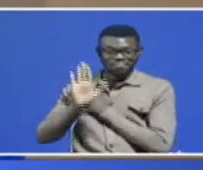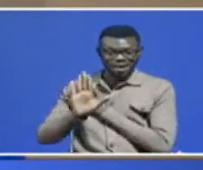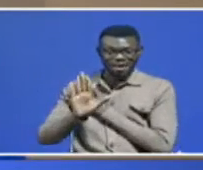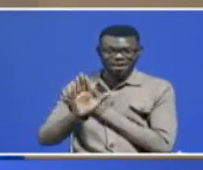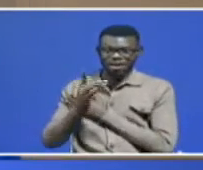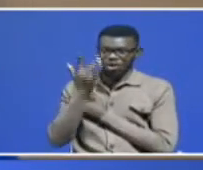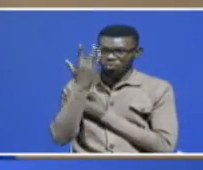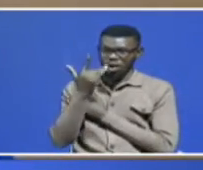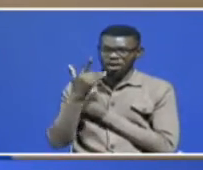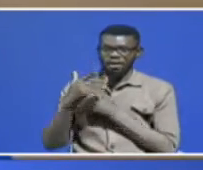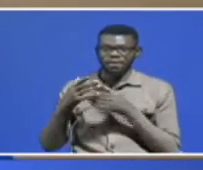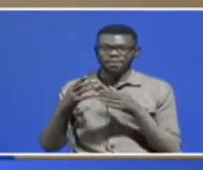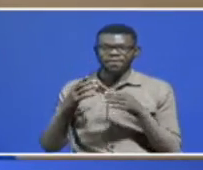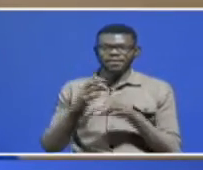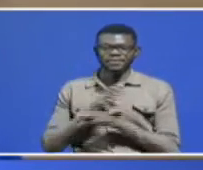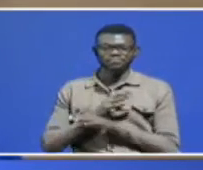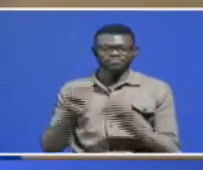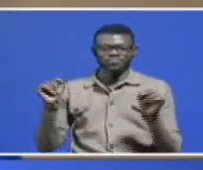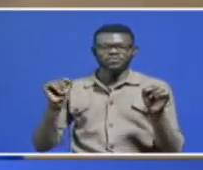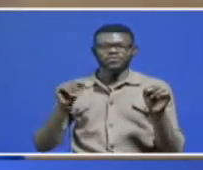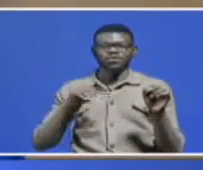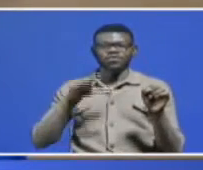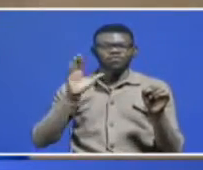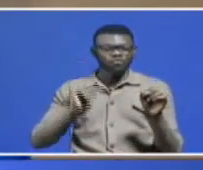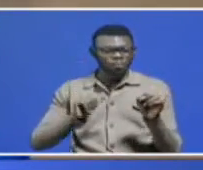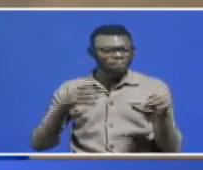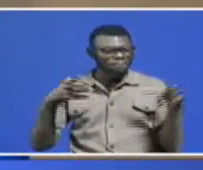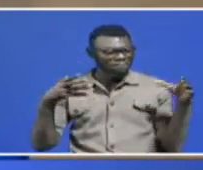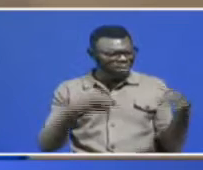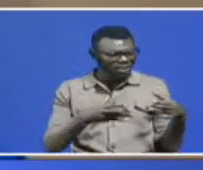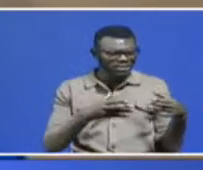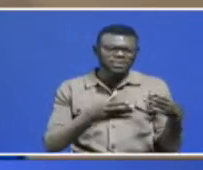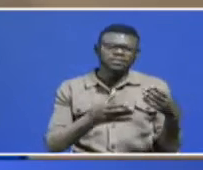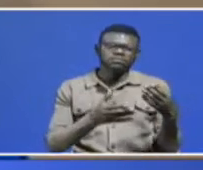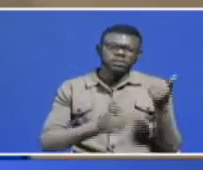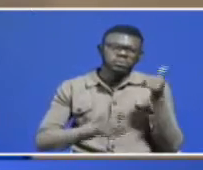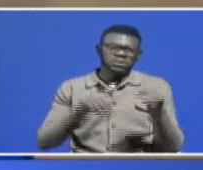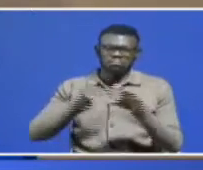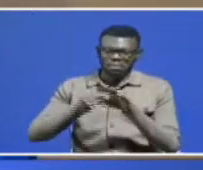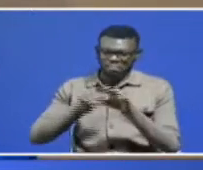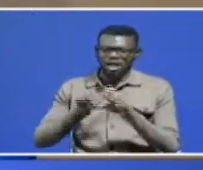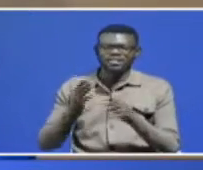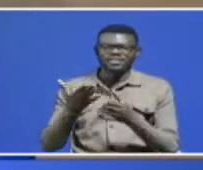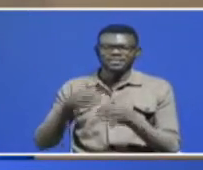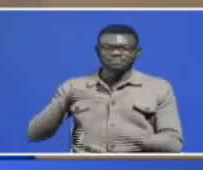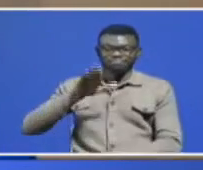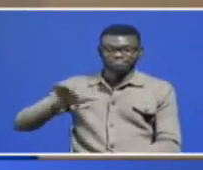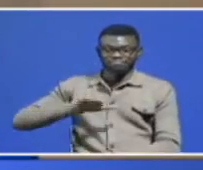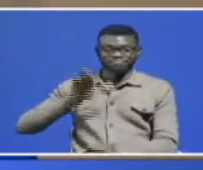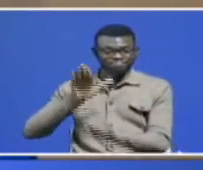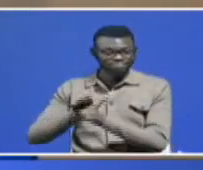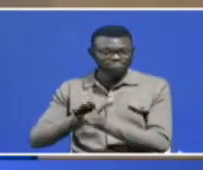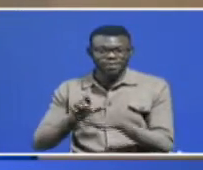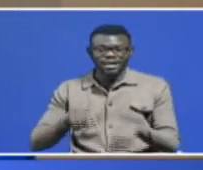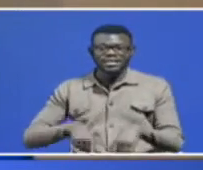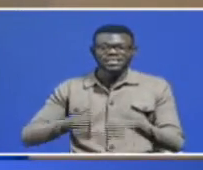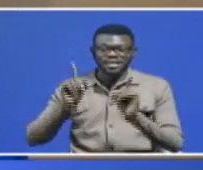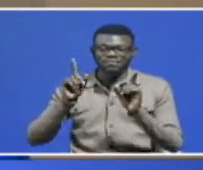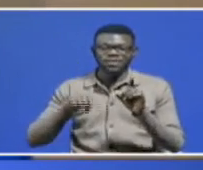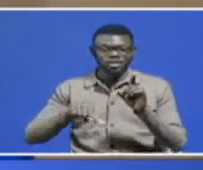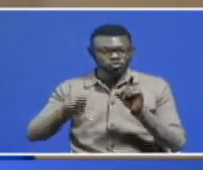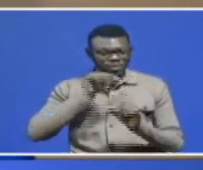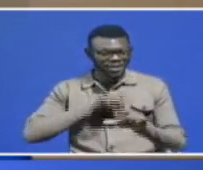the president is likely to come from the party with the largest number of members of parliament, will nominate the prime